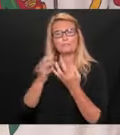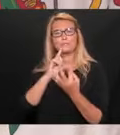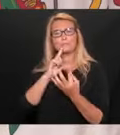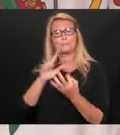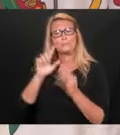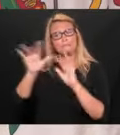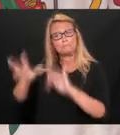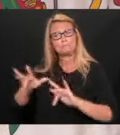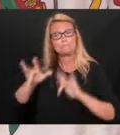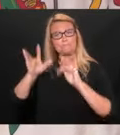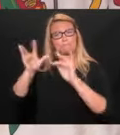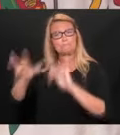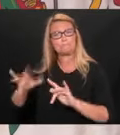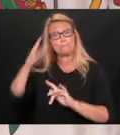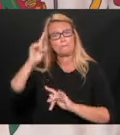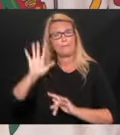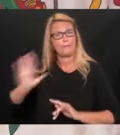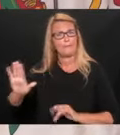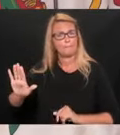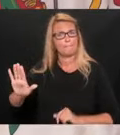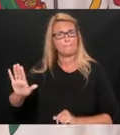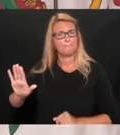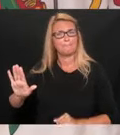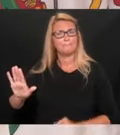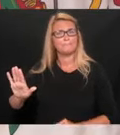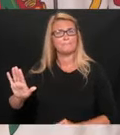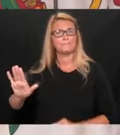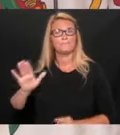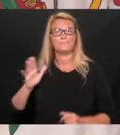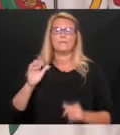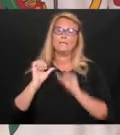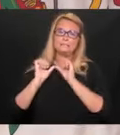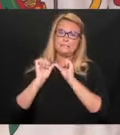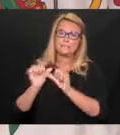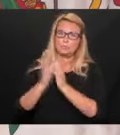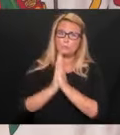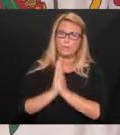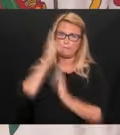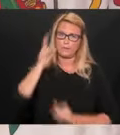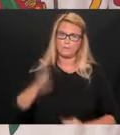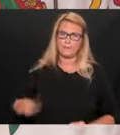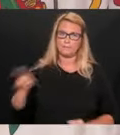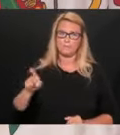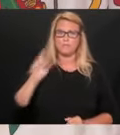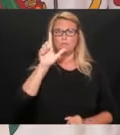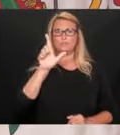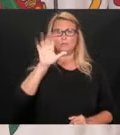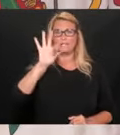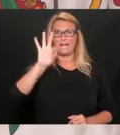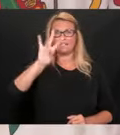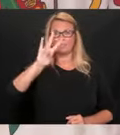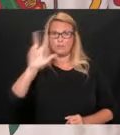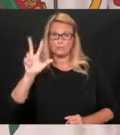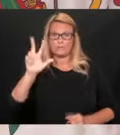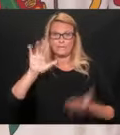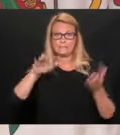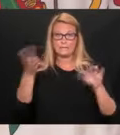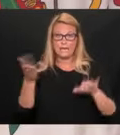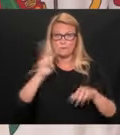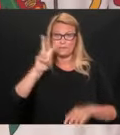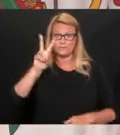all their loved ones. So please keep them in your prayers. The 2,973rd death in West Virginia